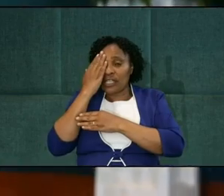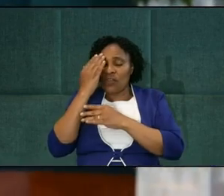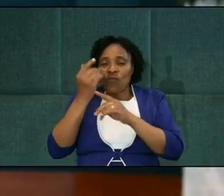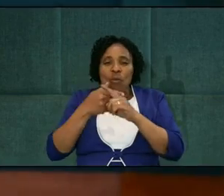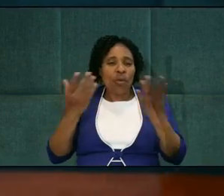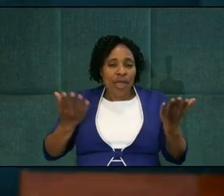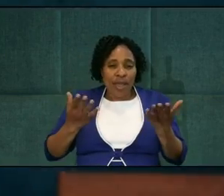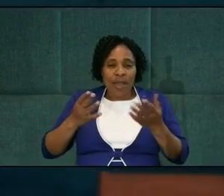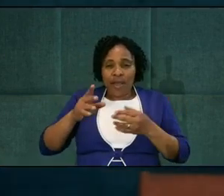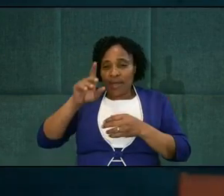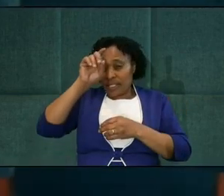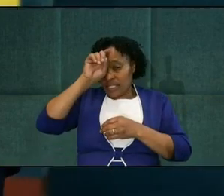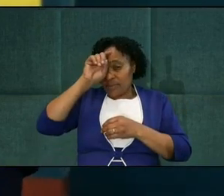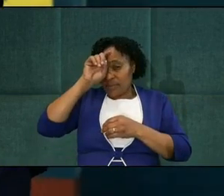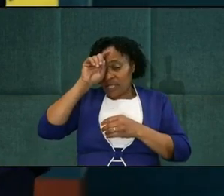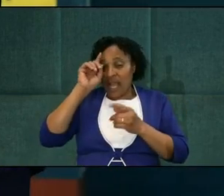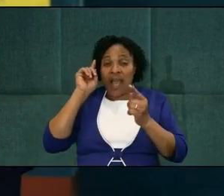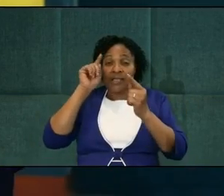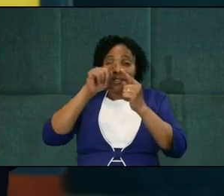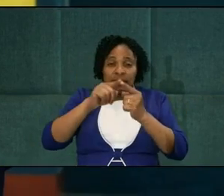Egypt to Canaan.